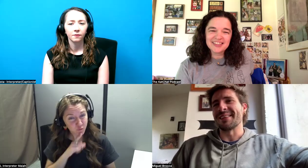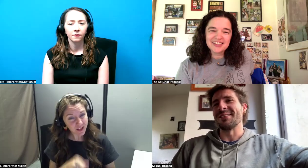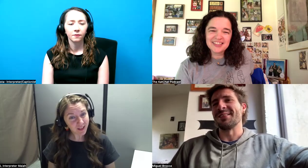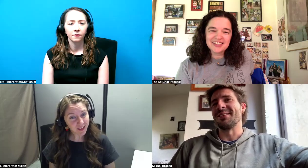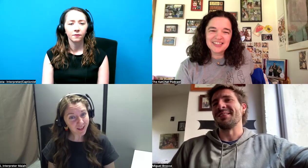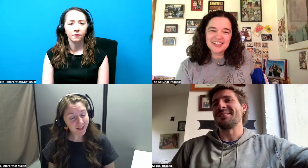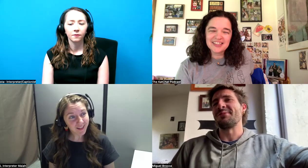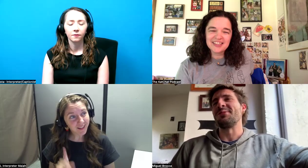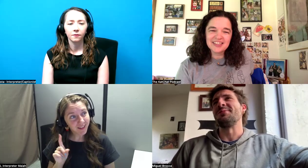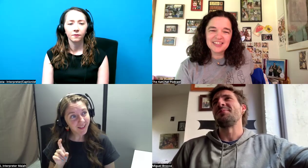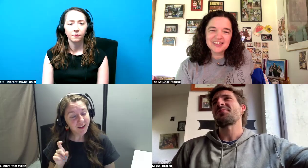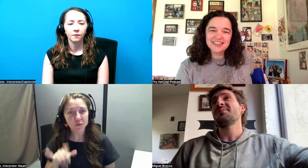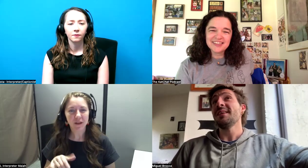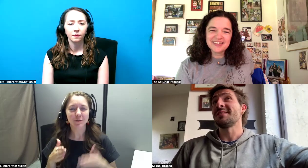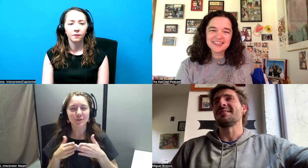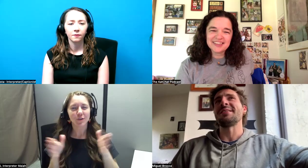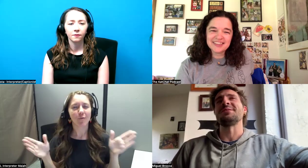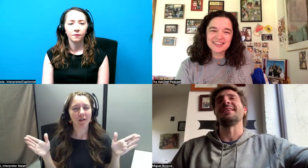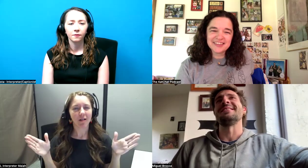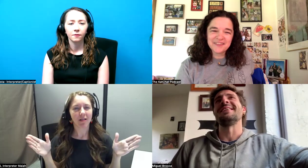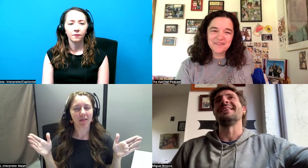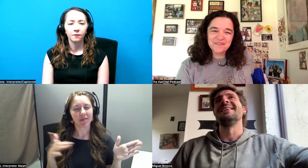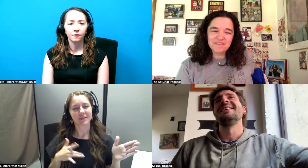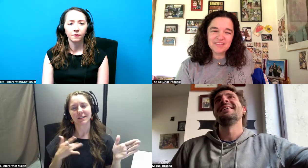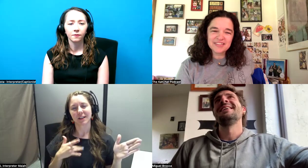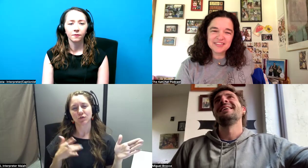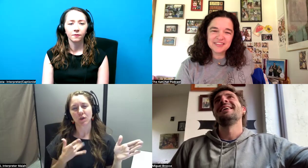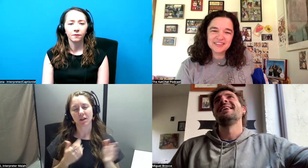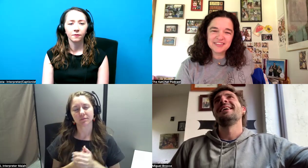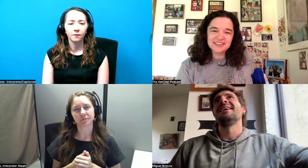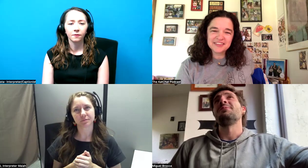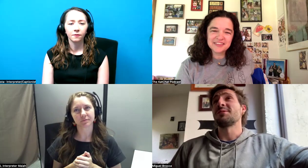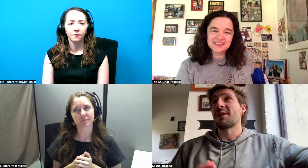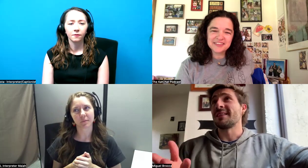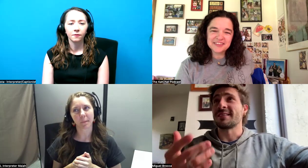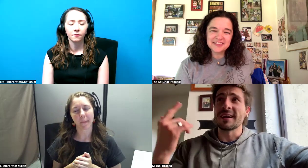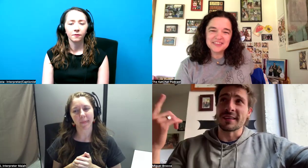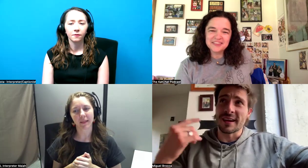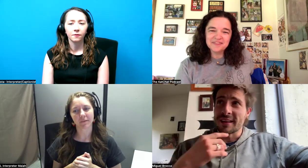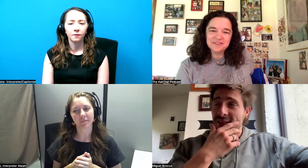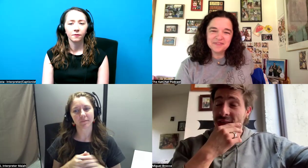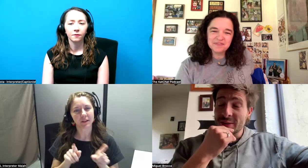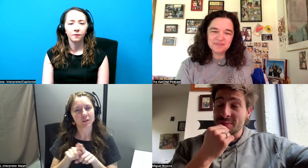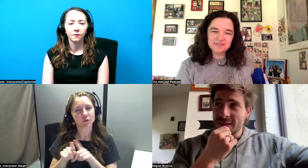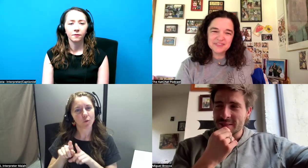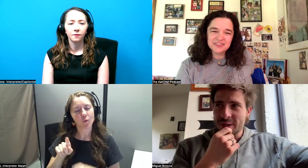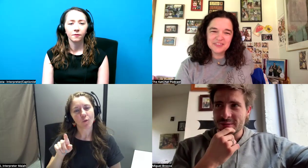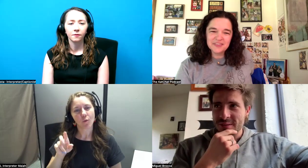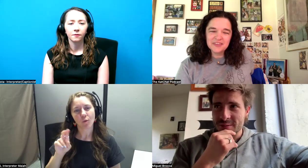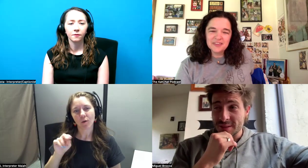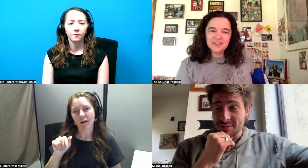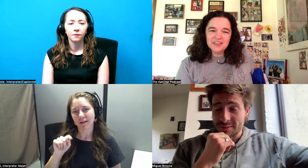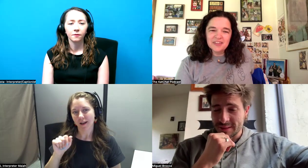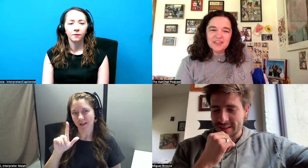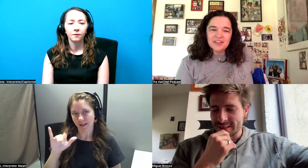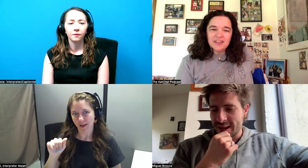was like the general sensation. And we also had Natalia, the girl that plays the waitress,